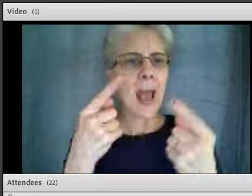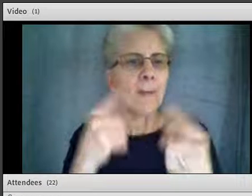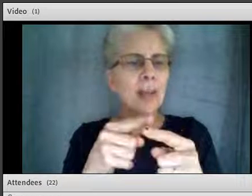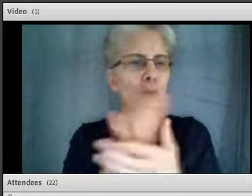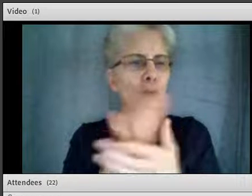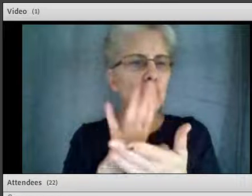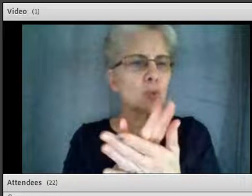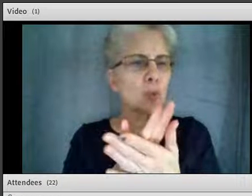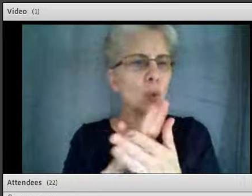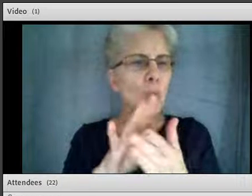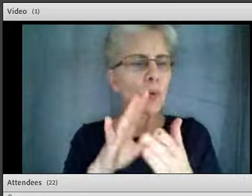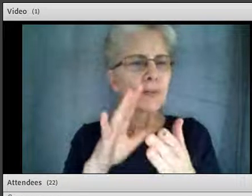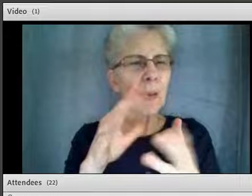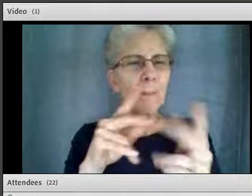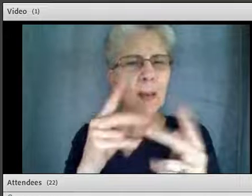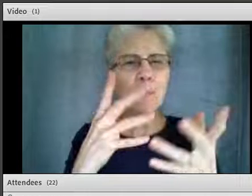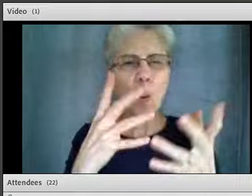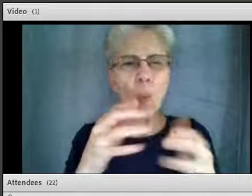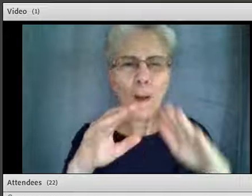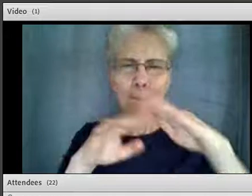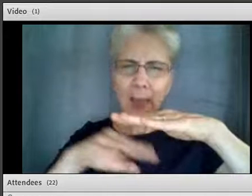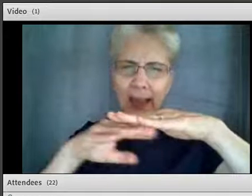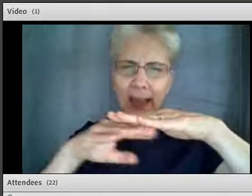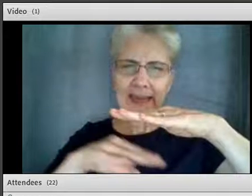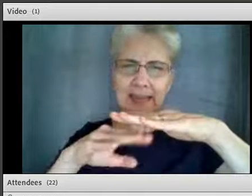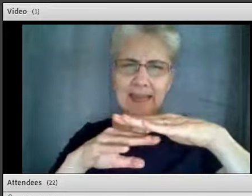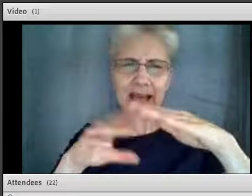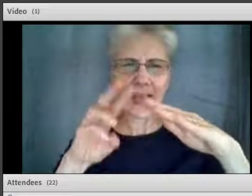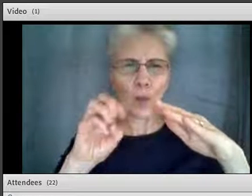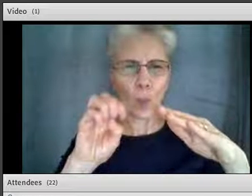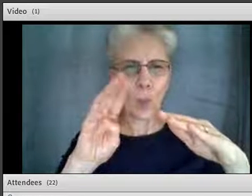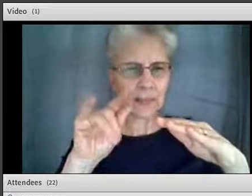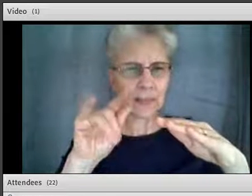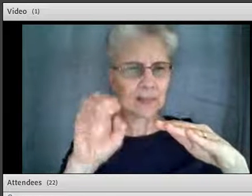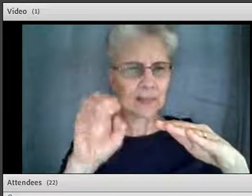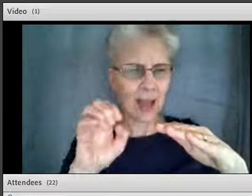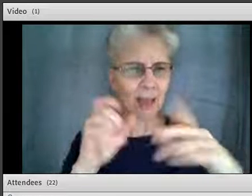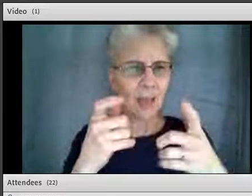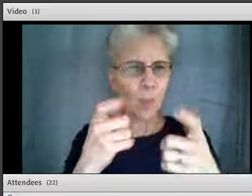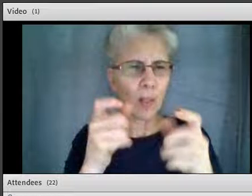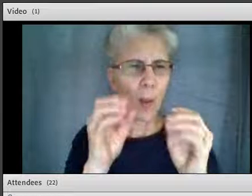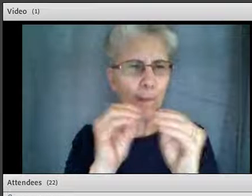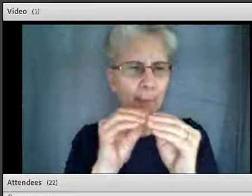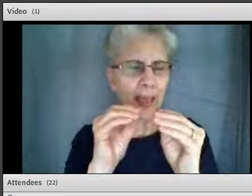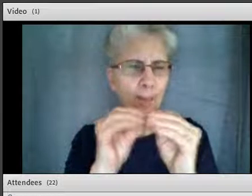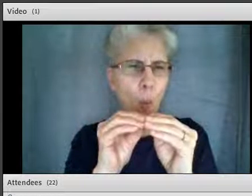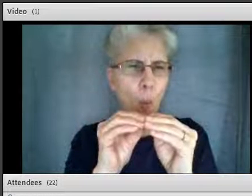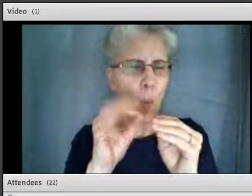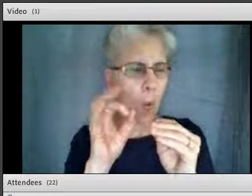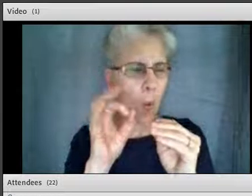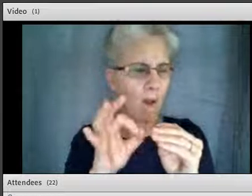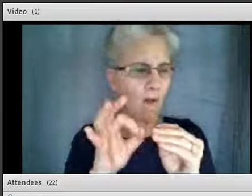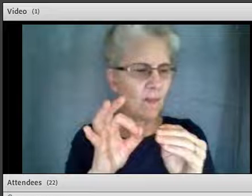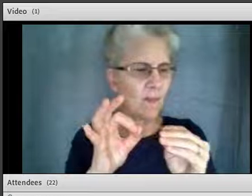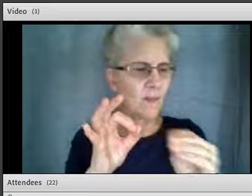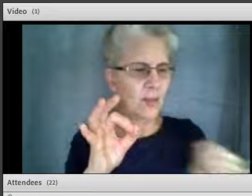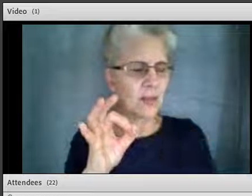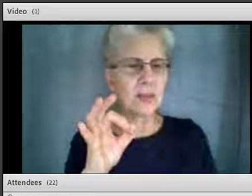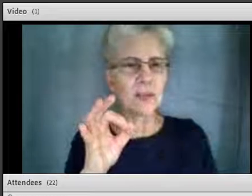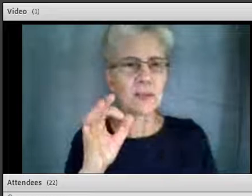of interaction. And again, this isn't quite working in Adobe, but for example, if I hover over